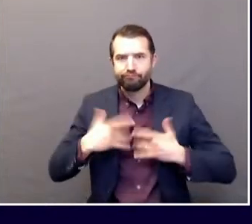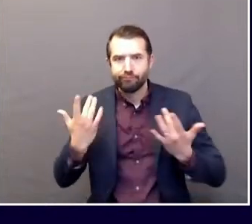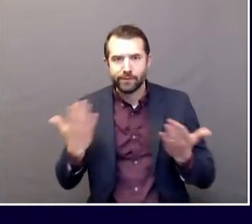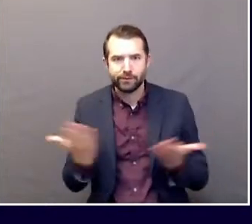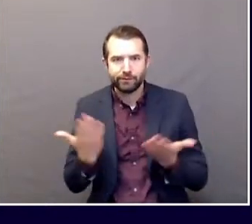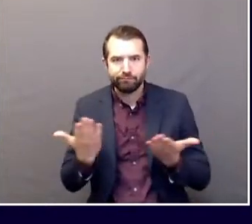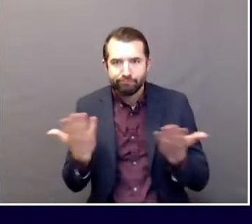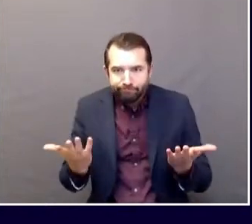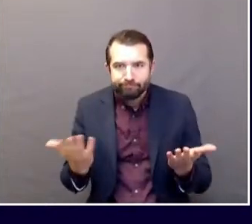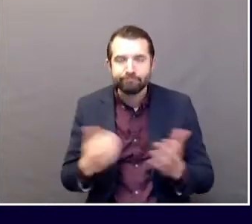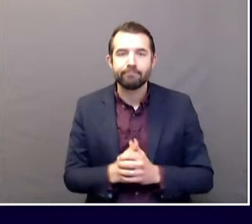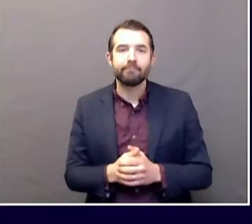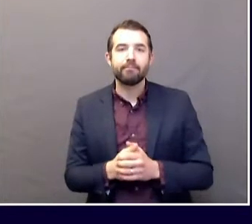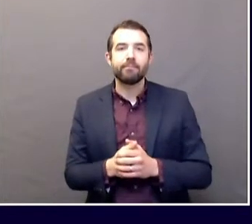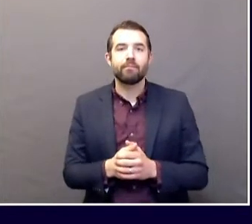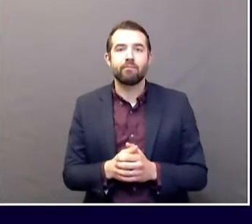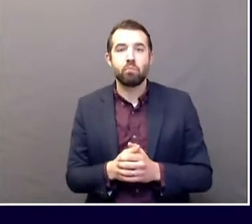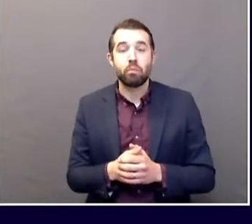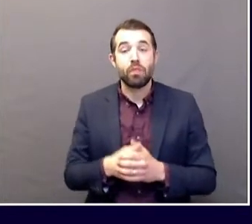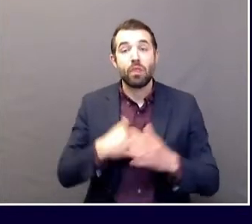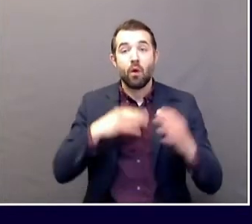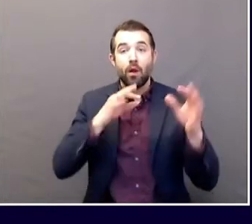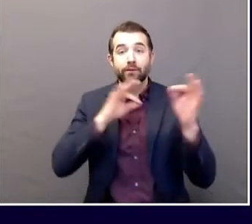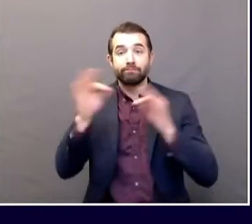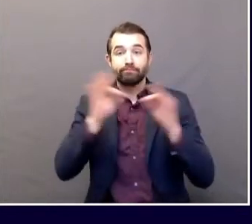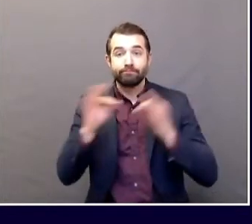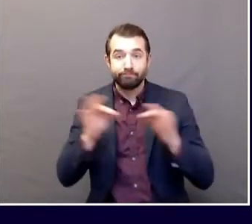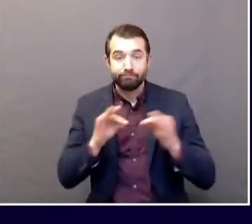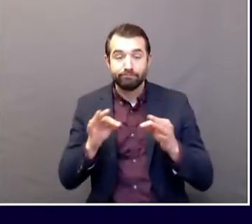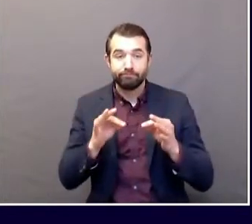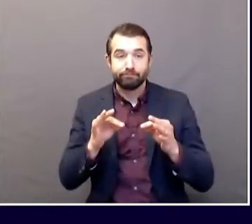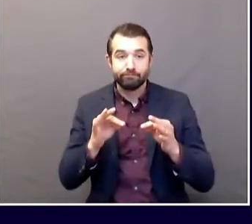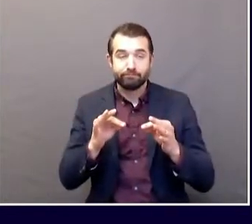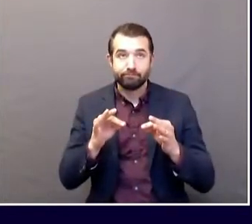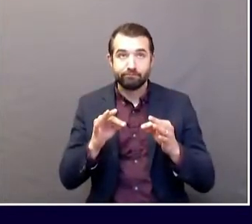this afternoon to talk about where we are with respect to